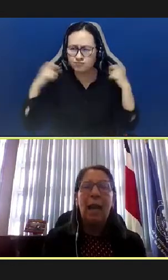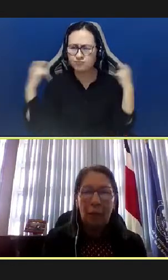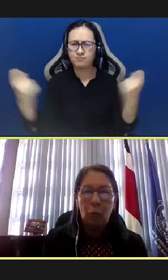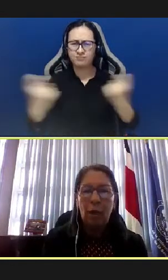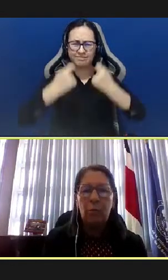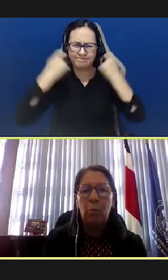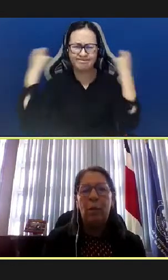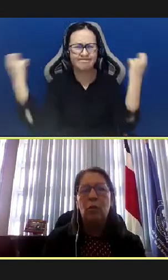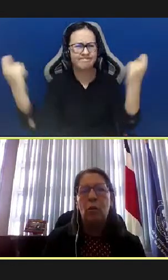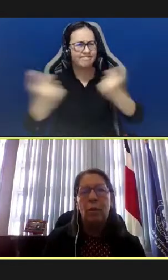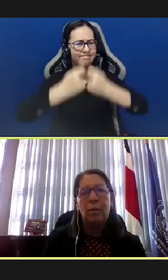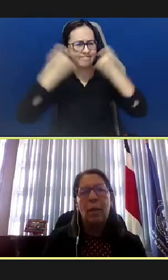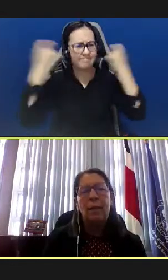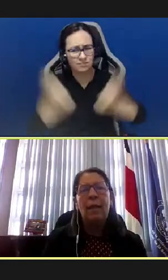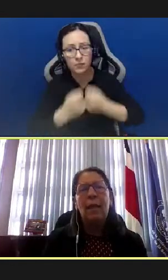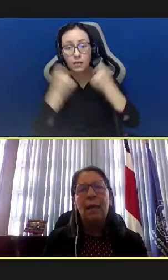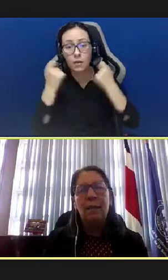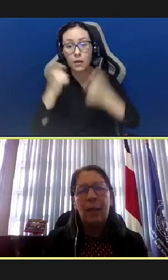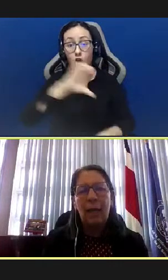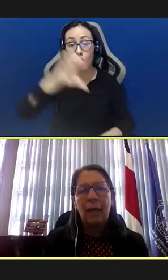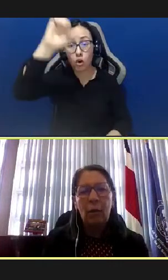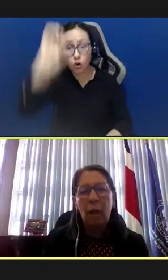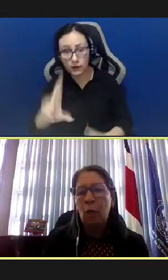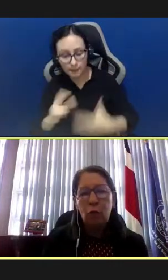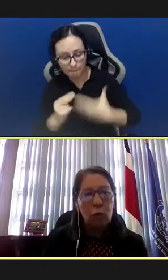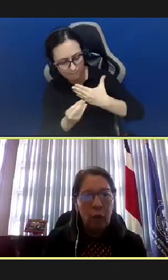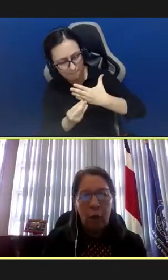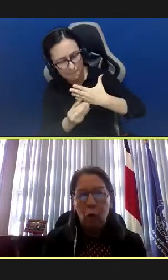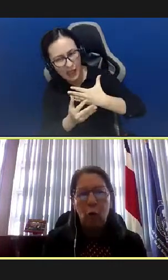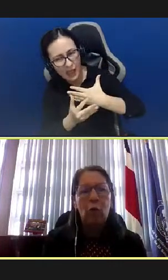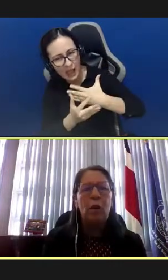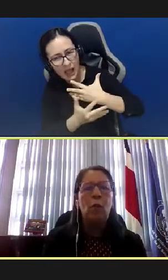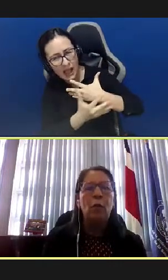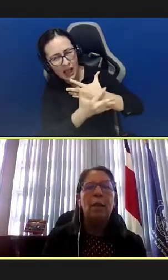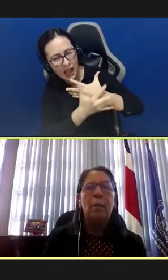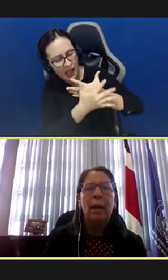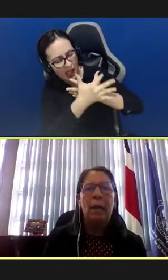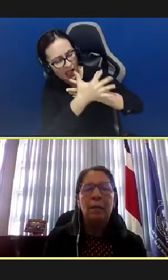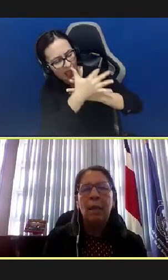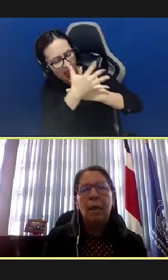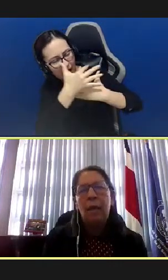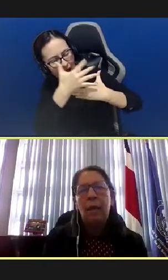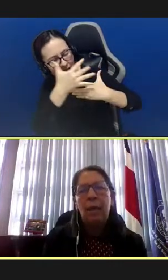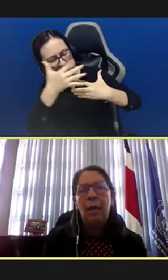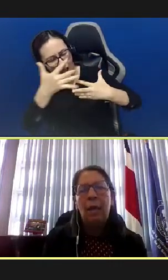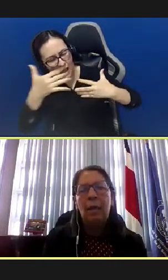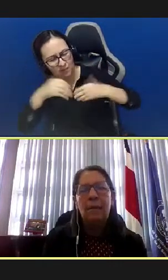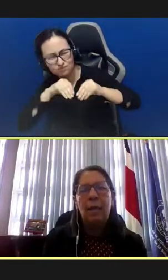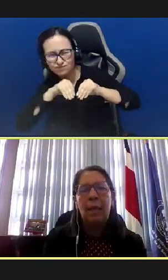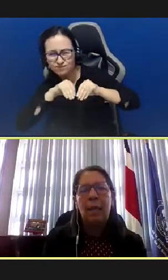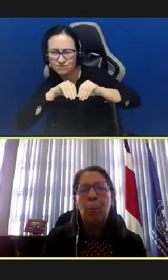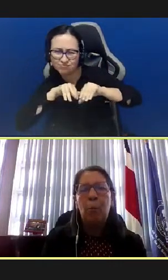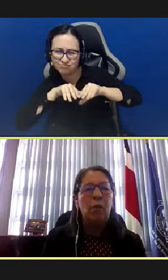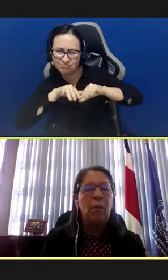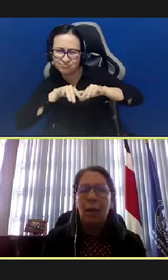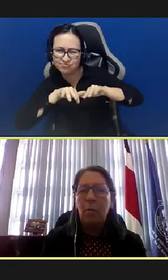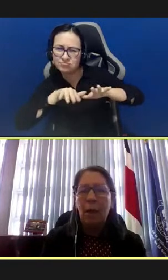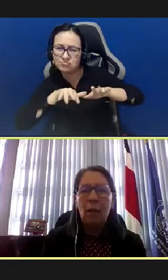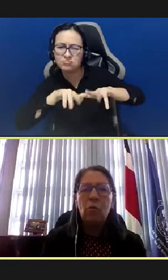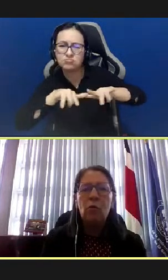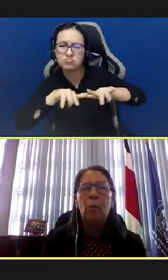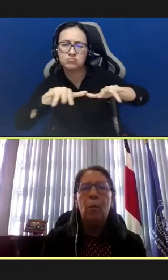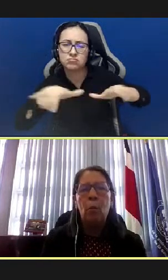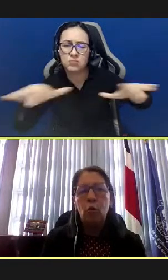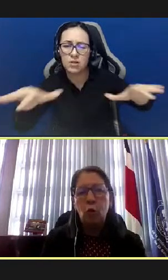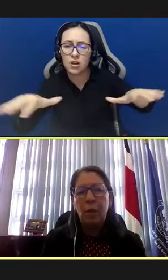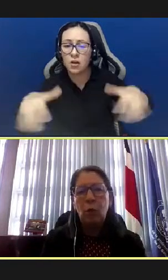the human rights and diversity and equal treatment of men and women in all of our campaigns, our